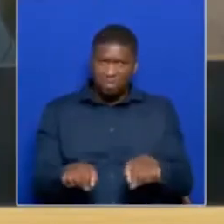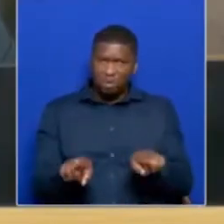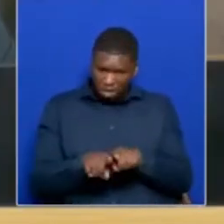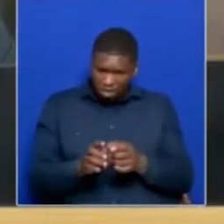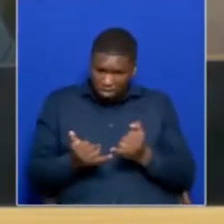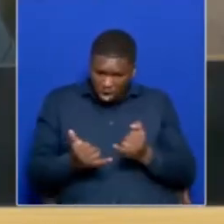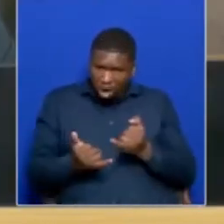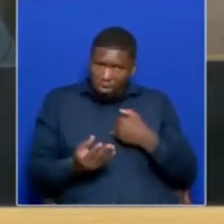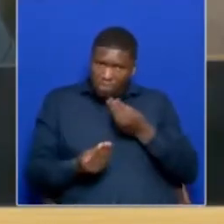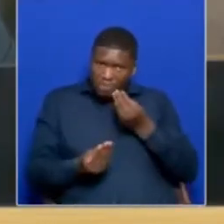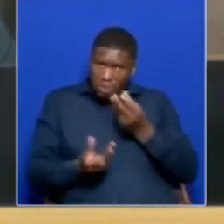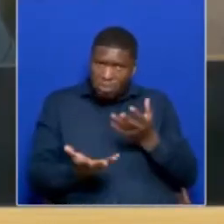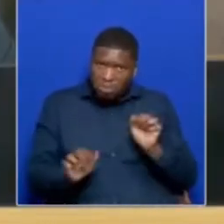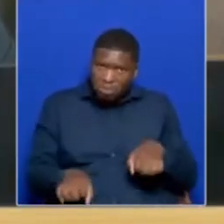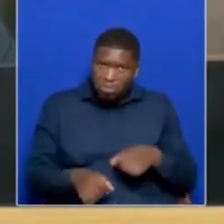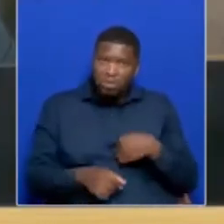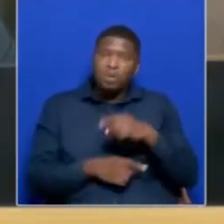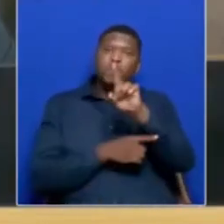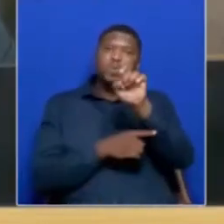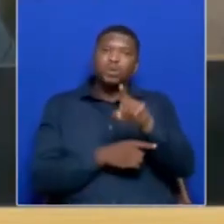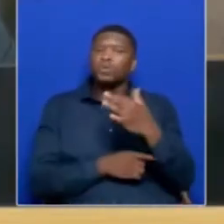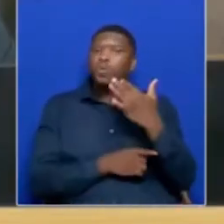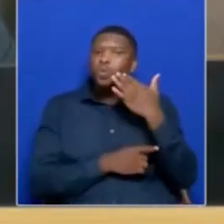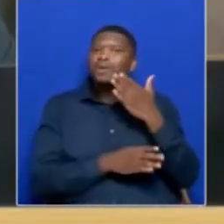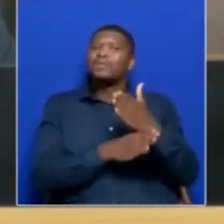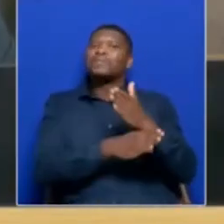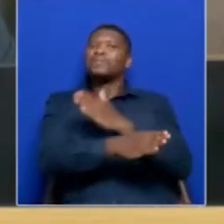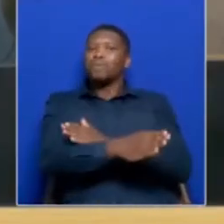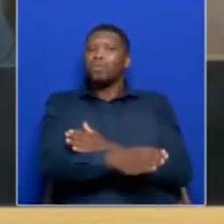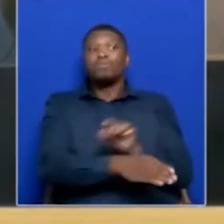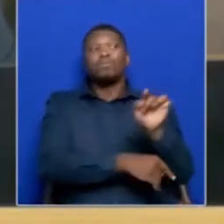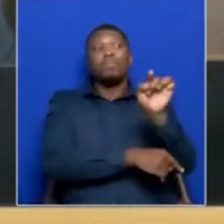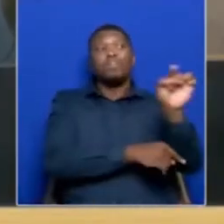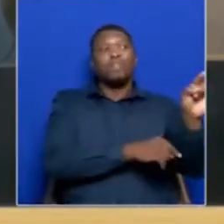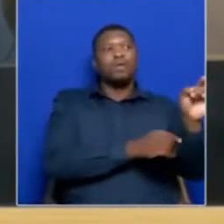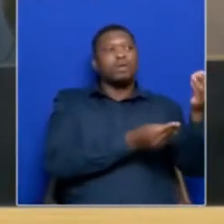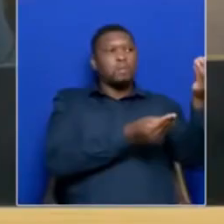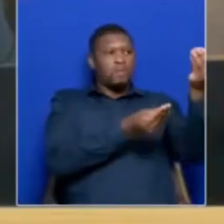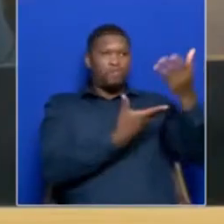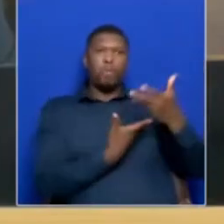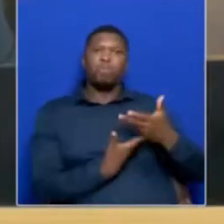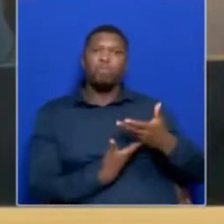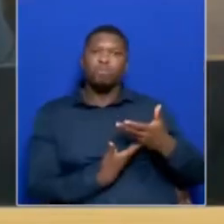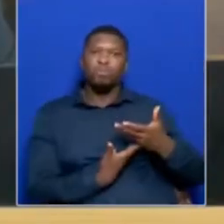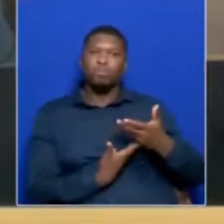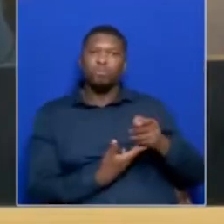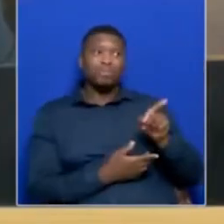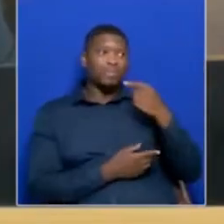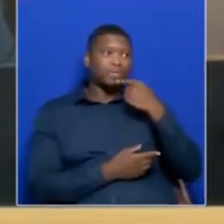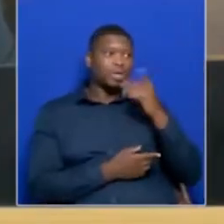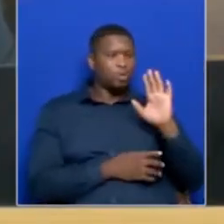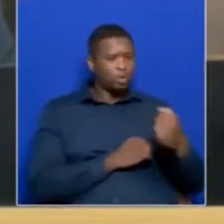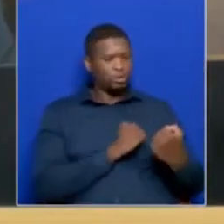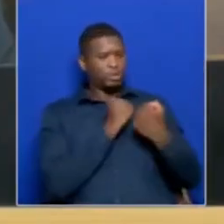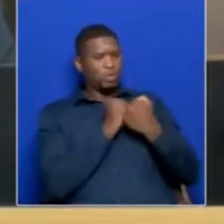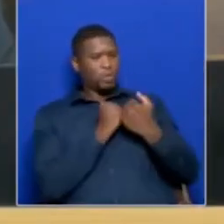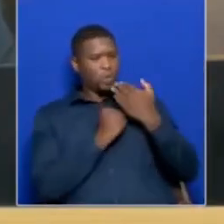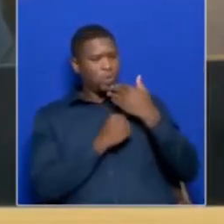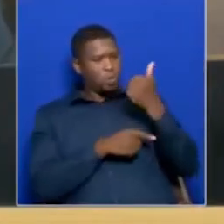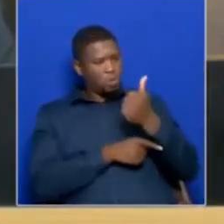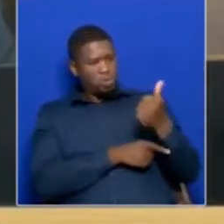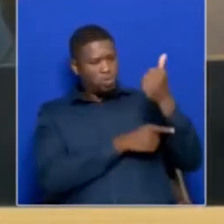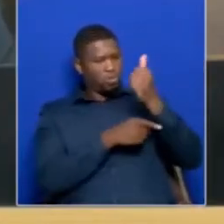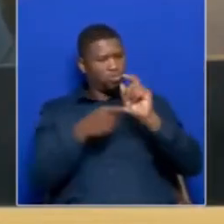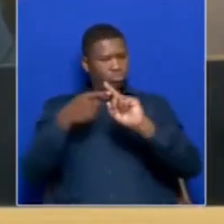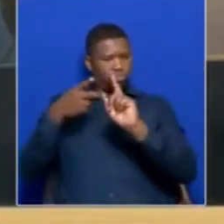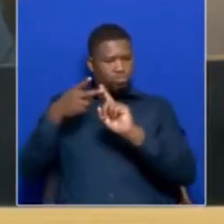about the time you are being told that we are going to be assisted by senior police officials. How could